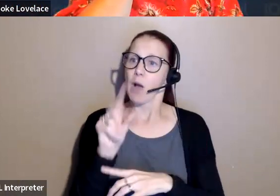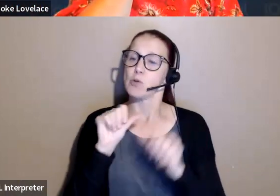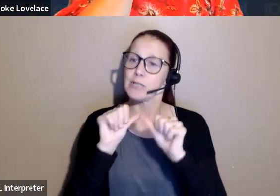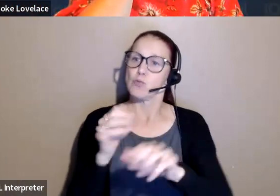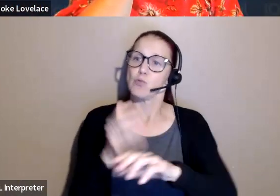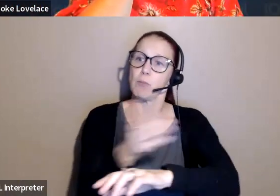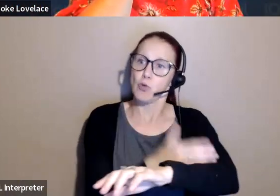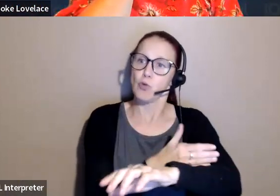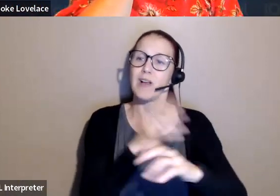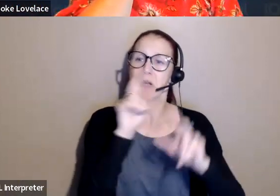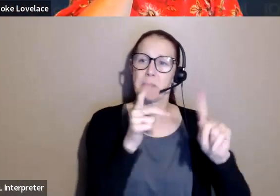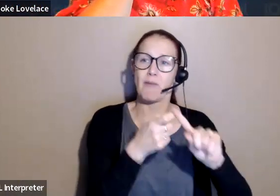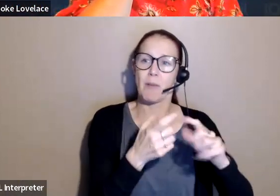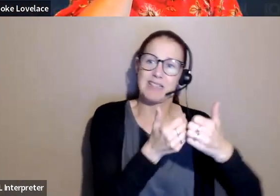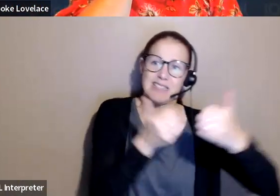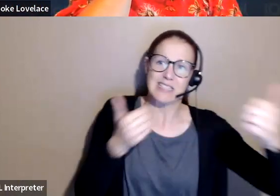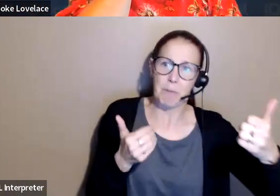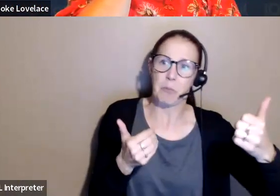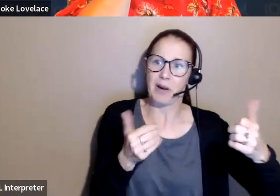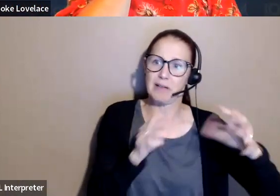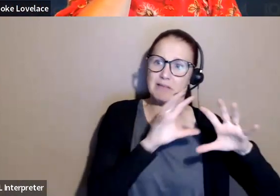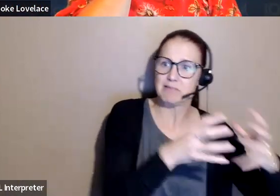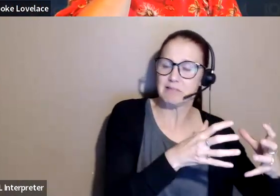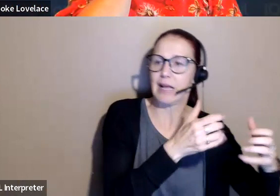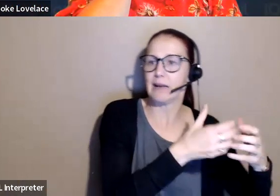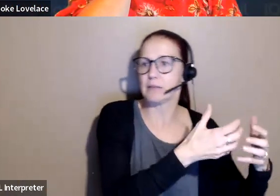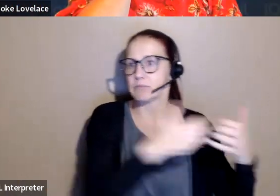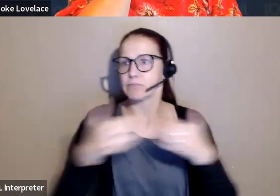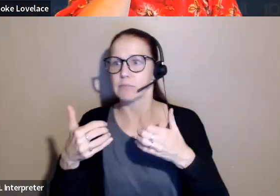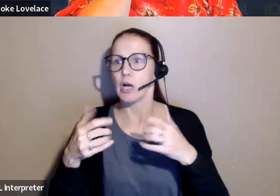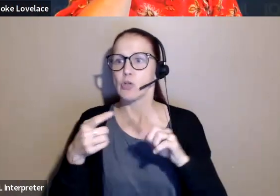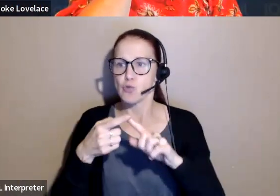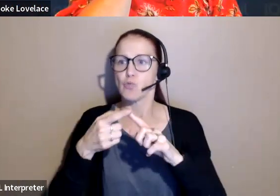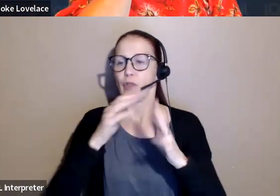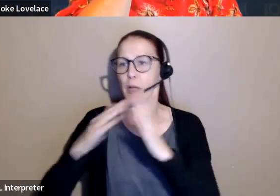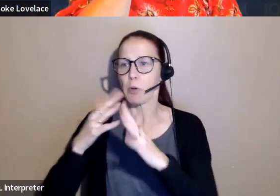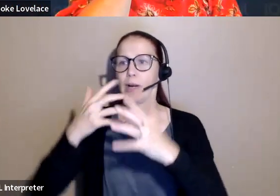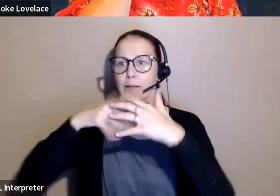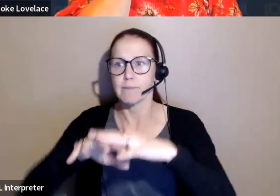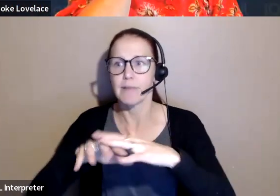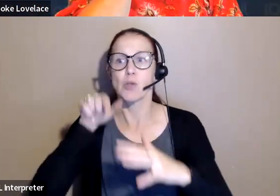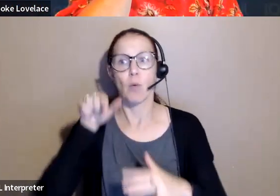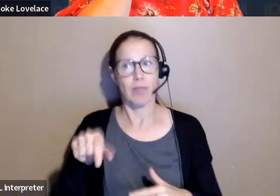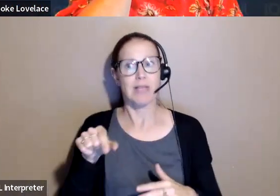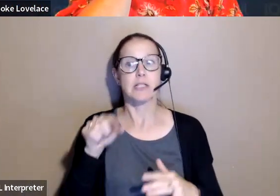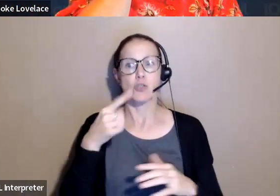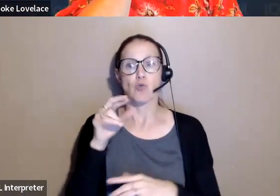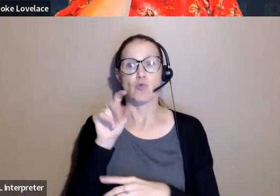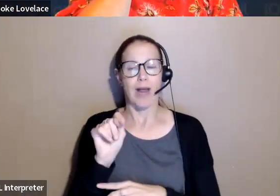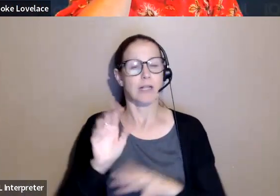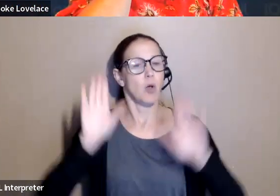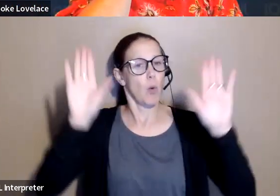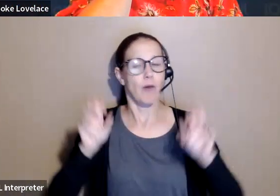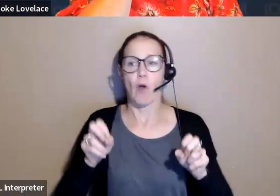these segregated settings and into the community. And so this grant is a great opportunity to help do that. We know that we've got